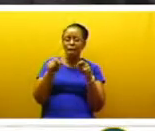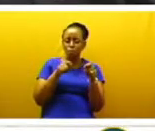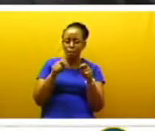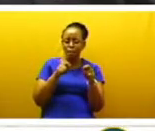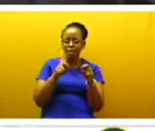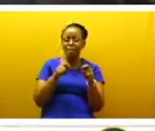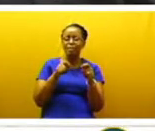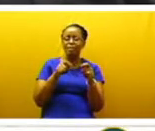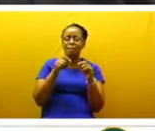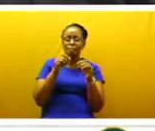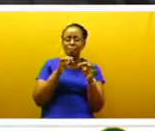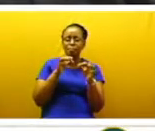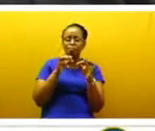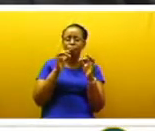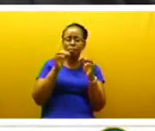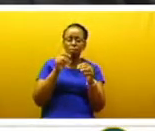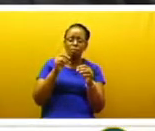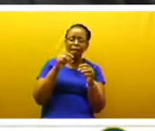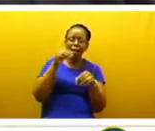Mombasa and Kakamega,